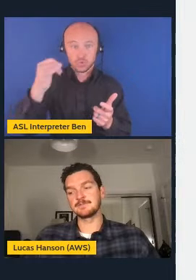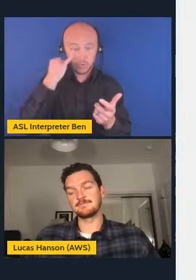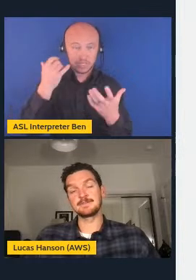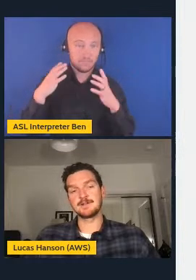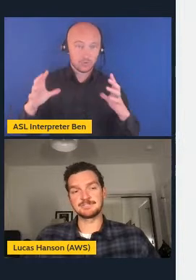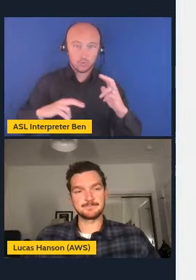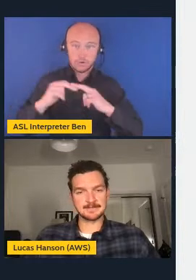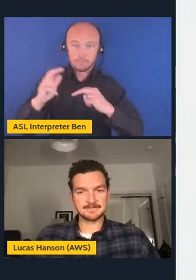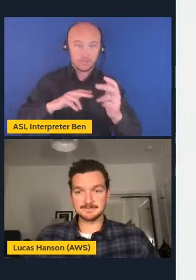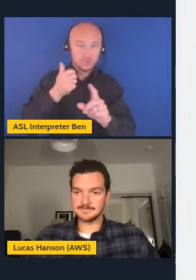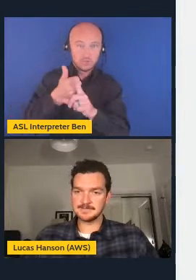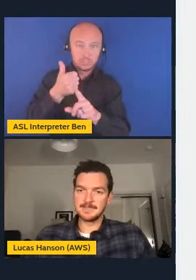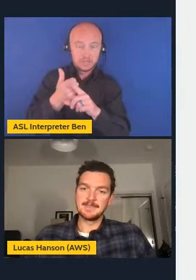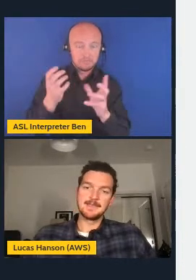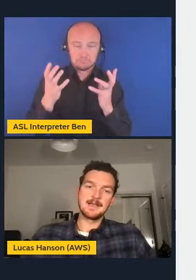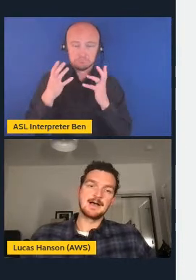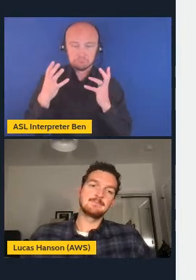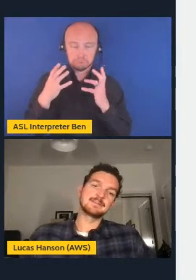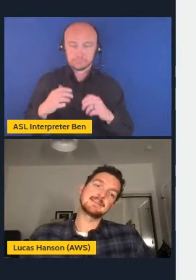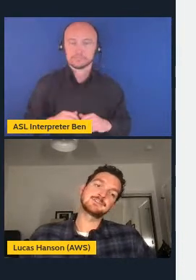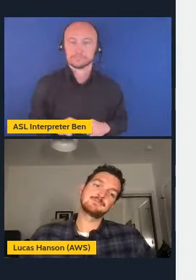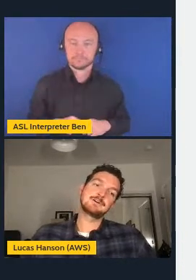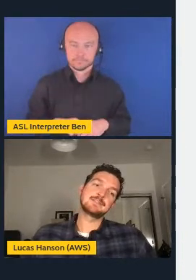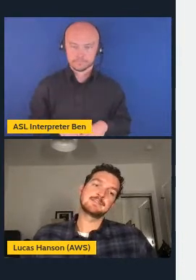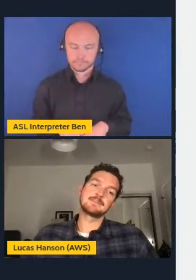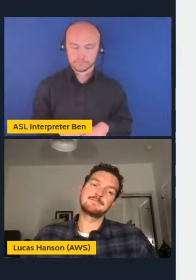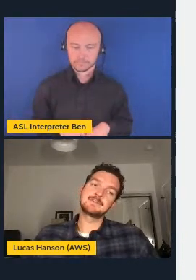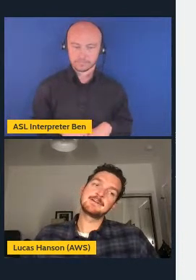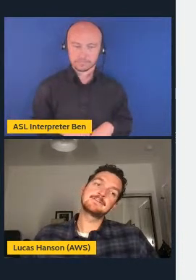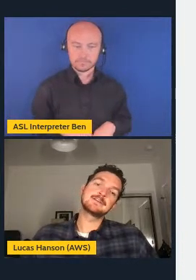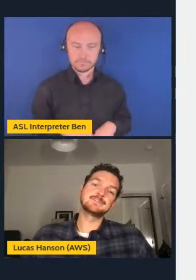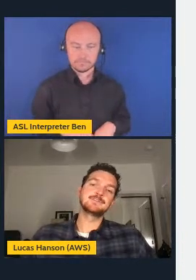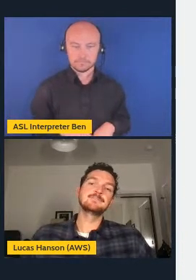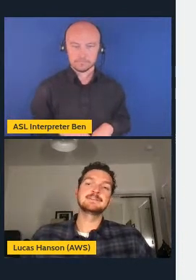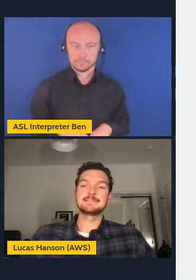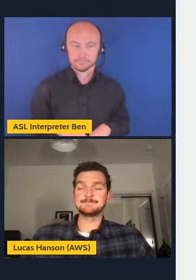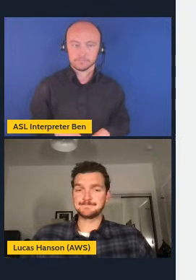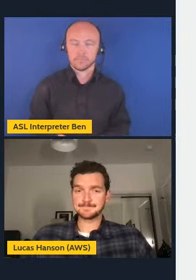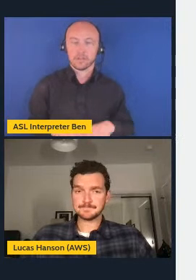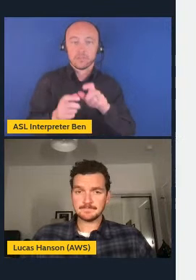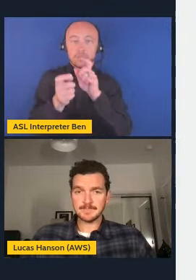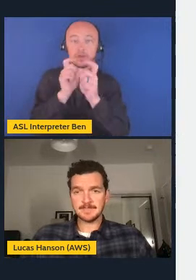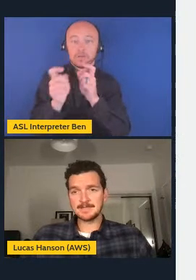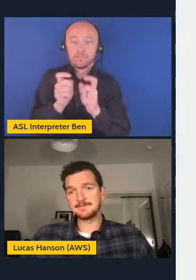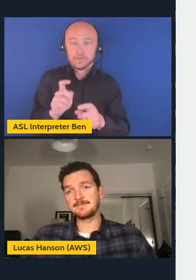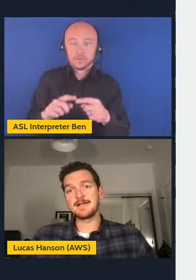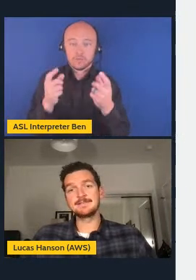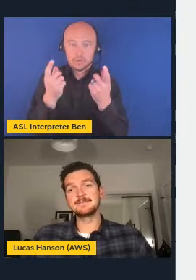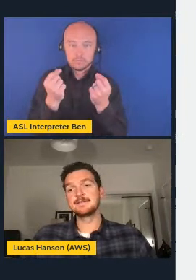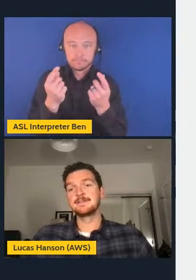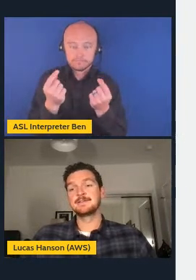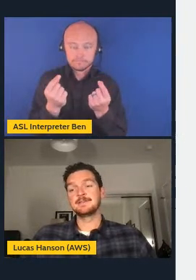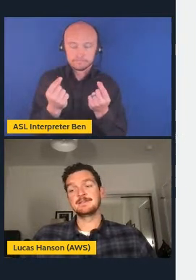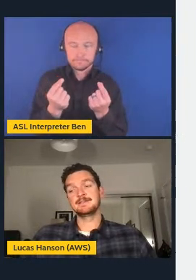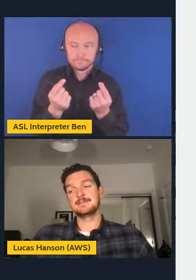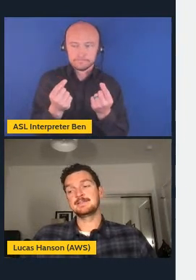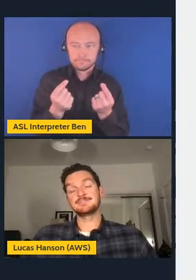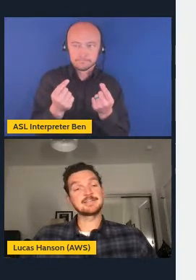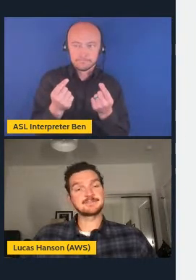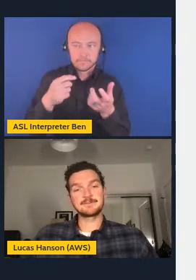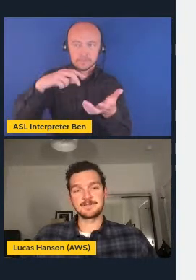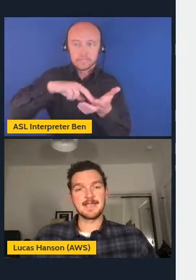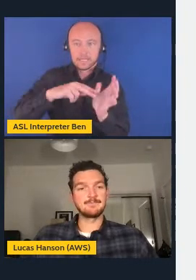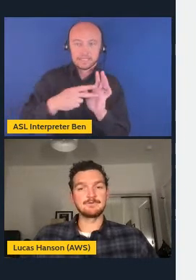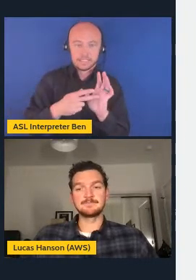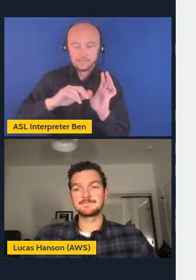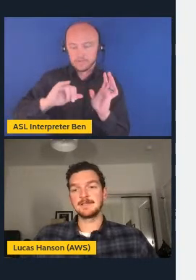own configuration mechanisms. But essentially what the configurator can do is it can define in a